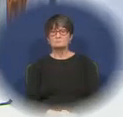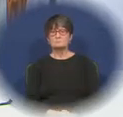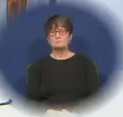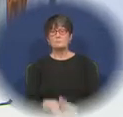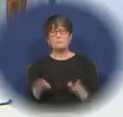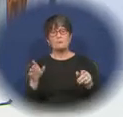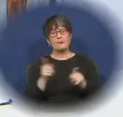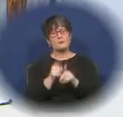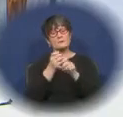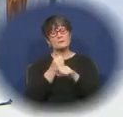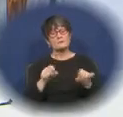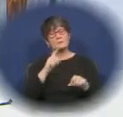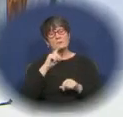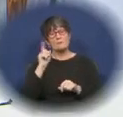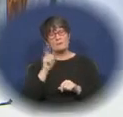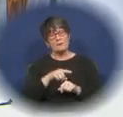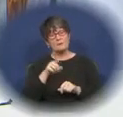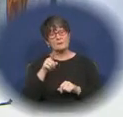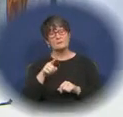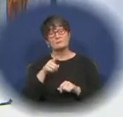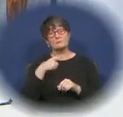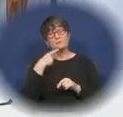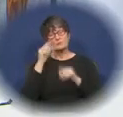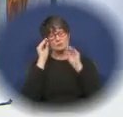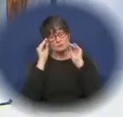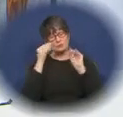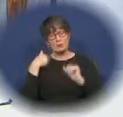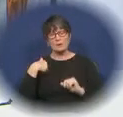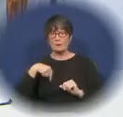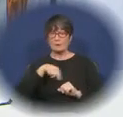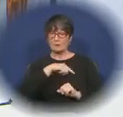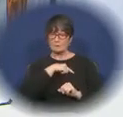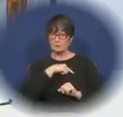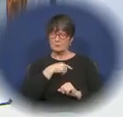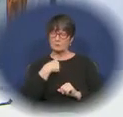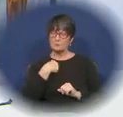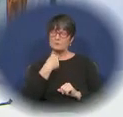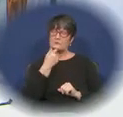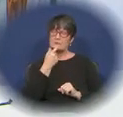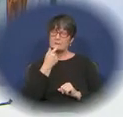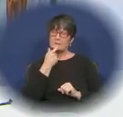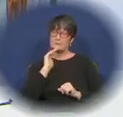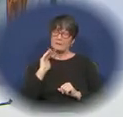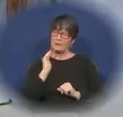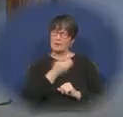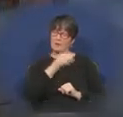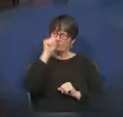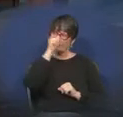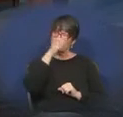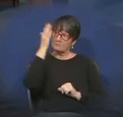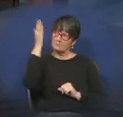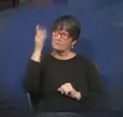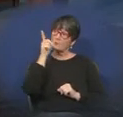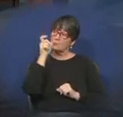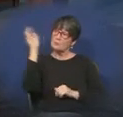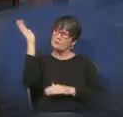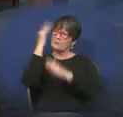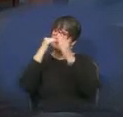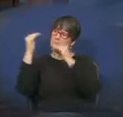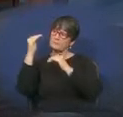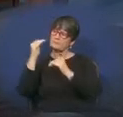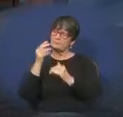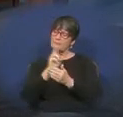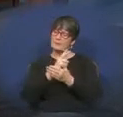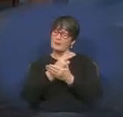At the Savior's command, informed by divine teaching, we dare to say, Our Father, who art